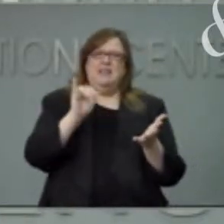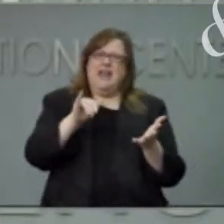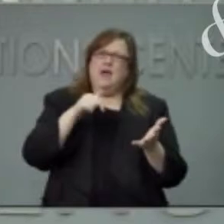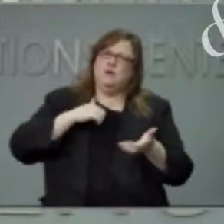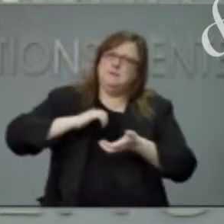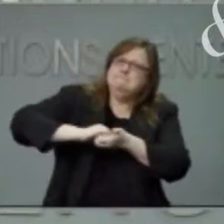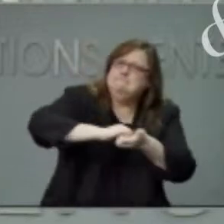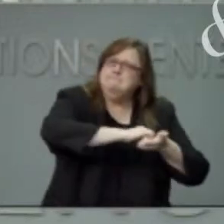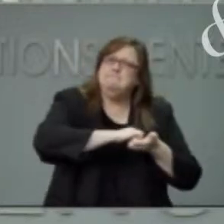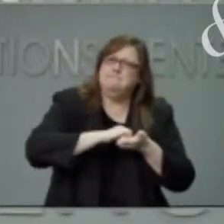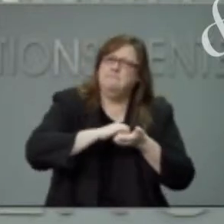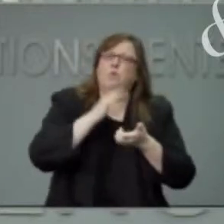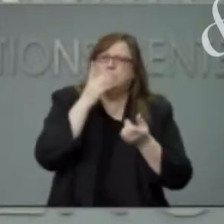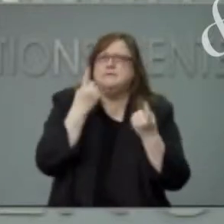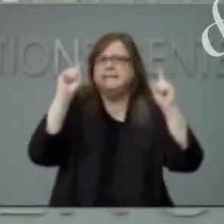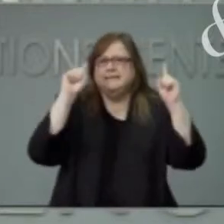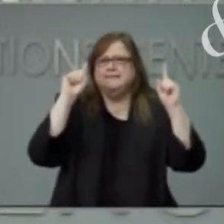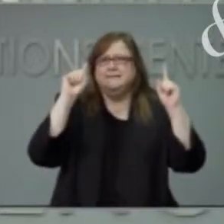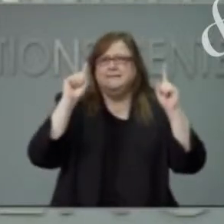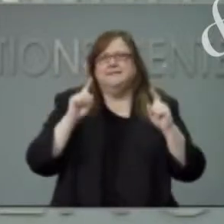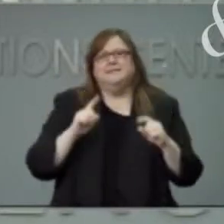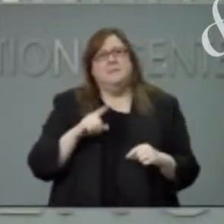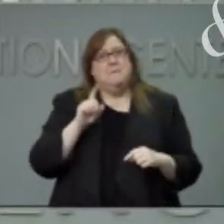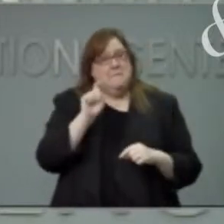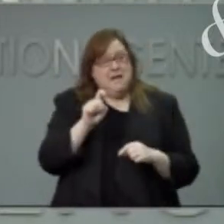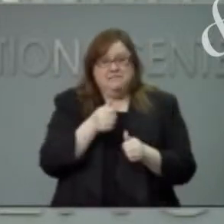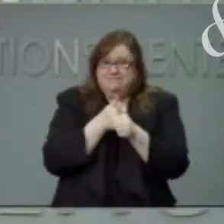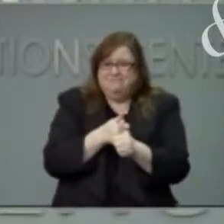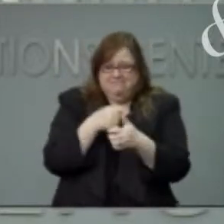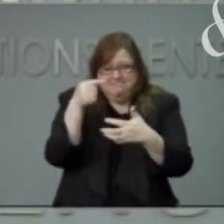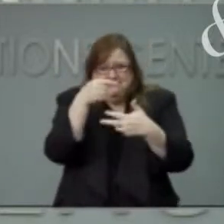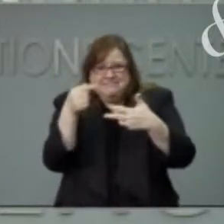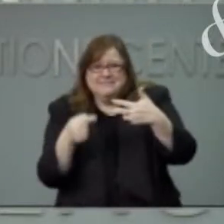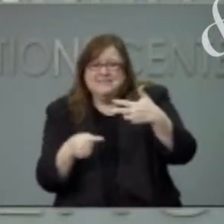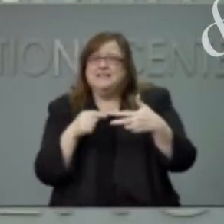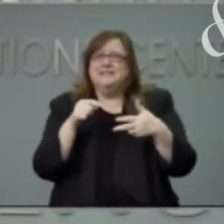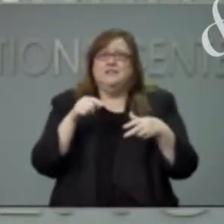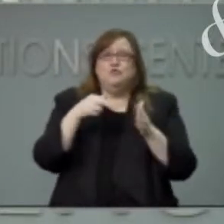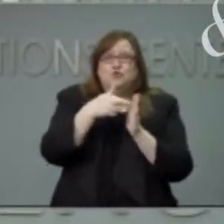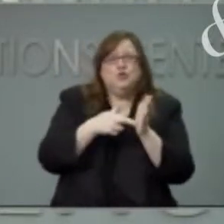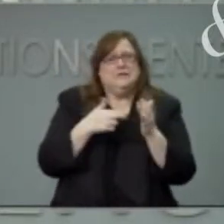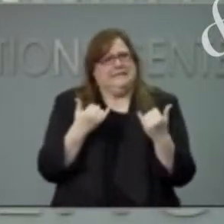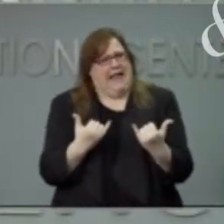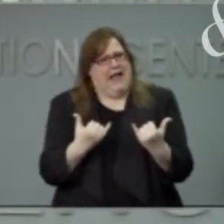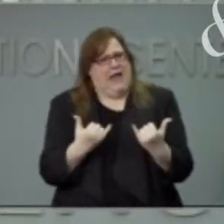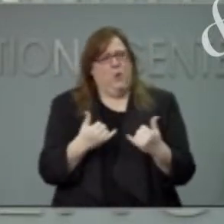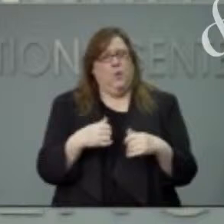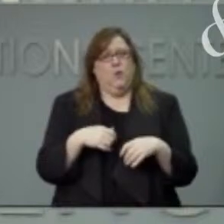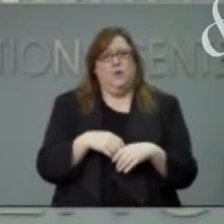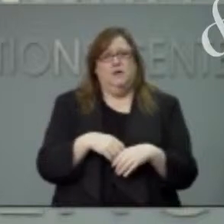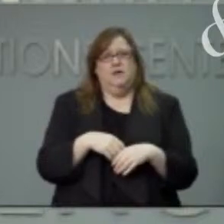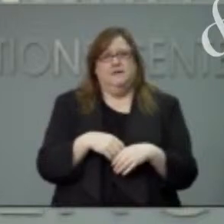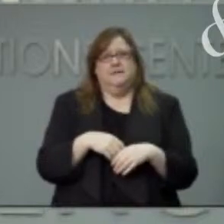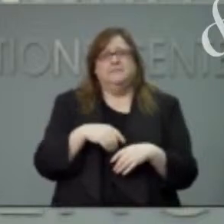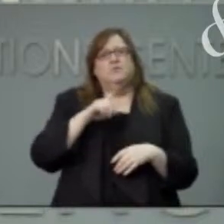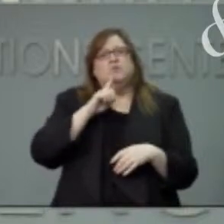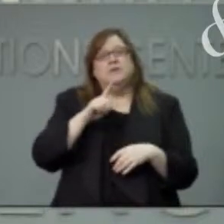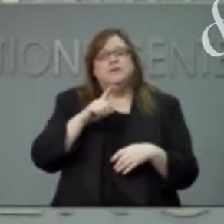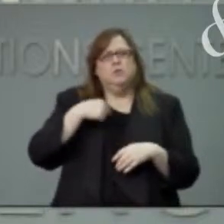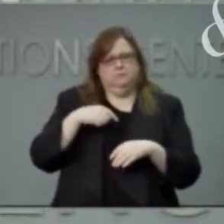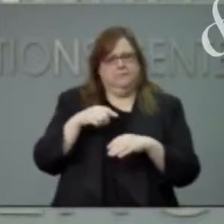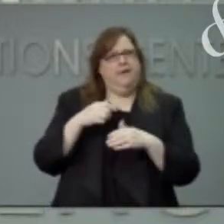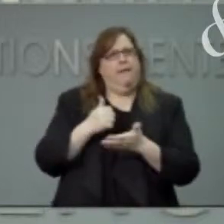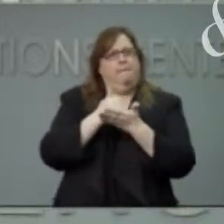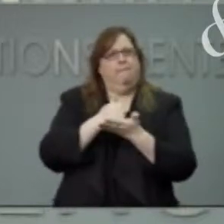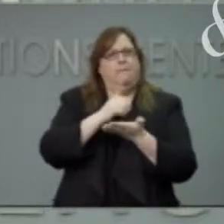Day in and day out, the virus is seizing opportunities to spread. The most dangerous